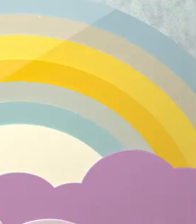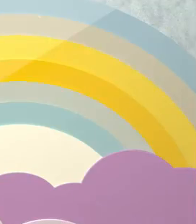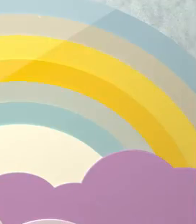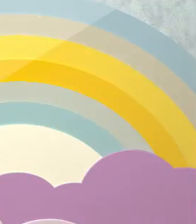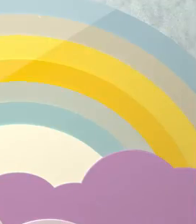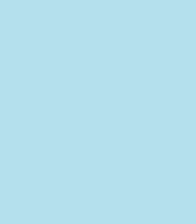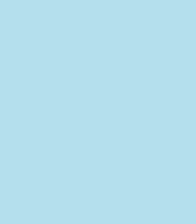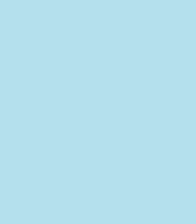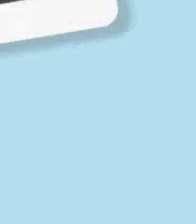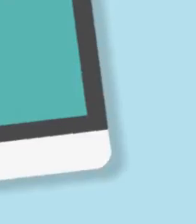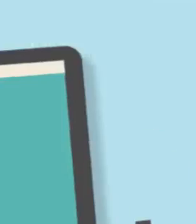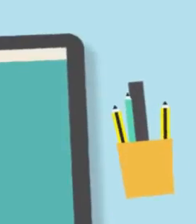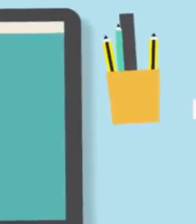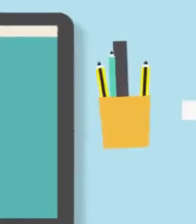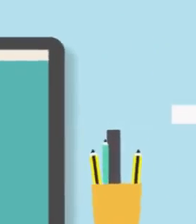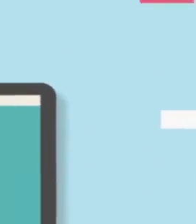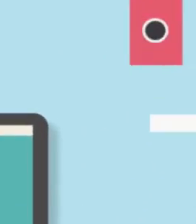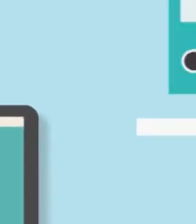Stay tuned.